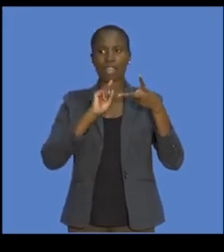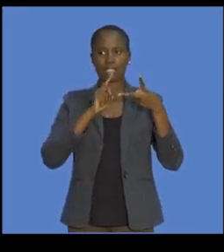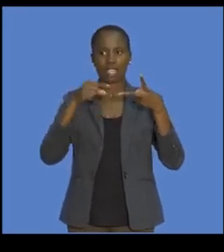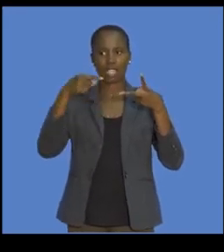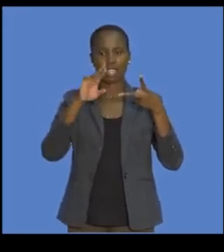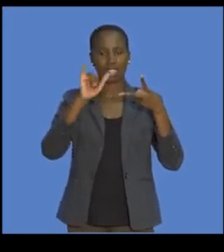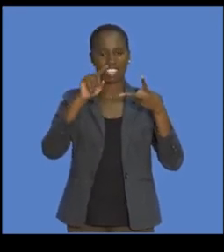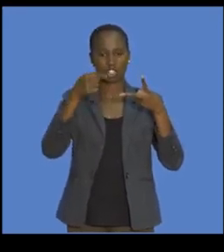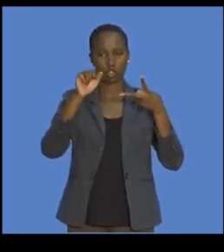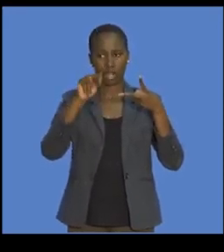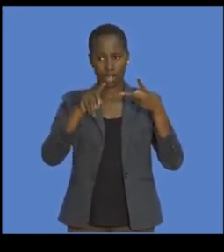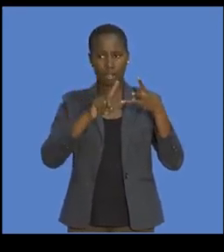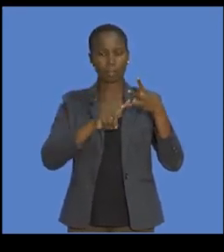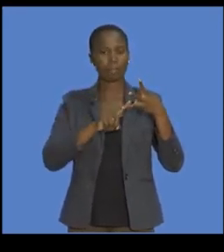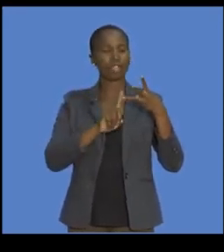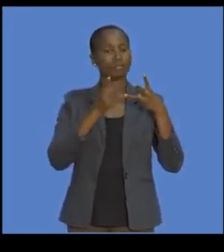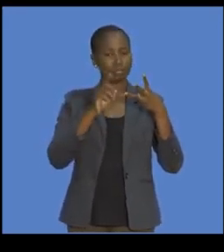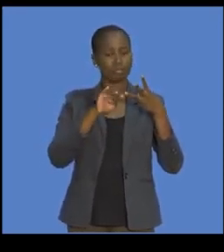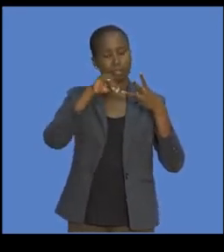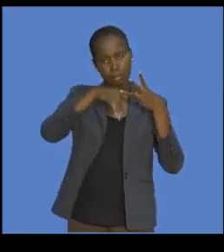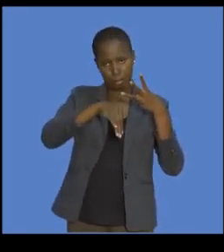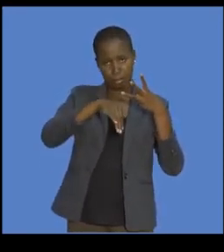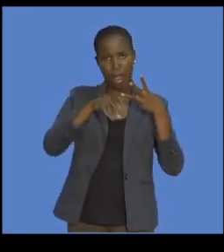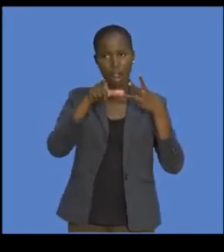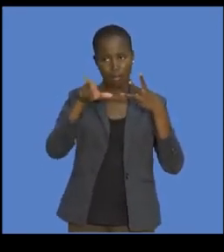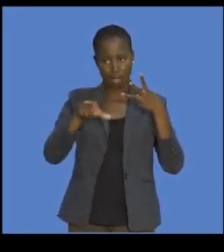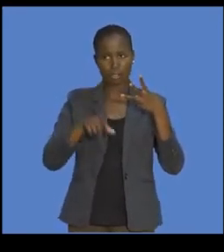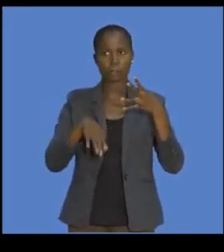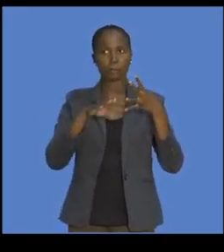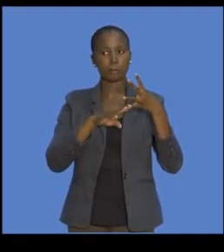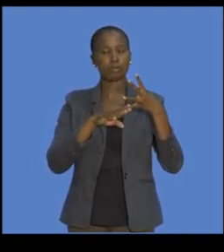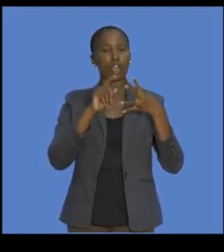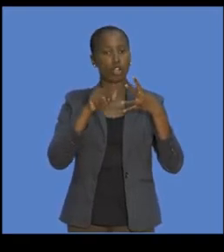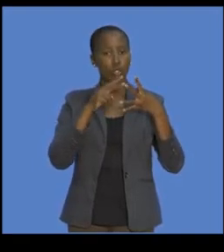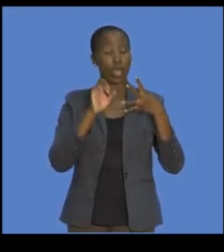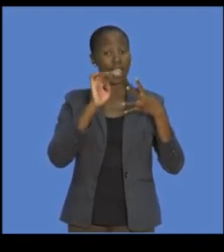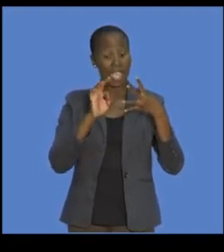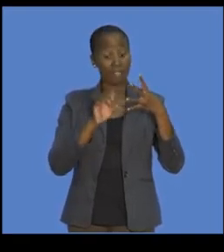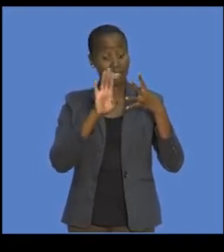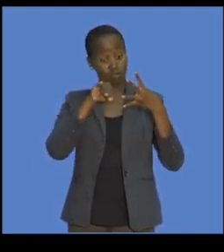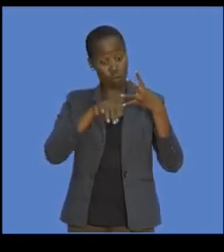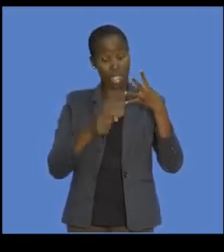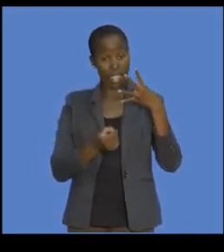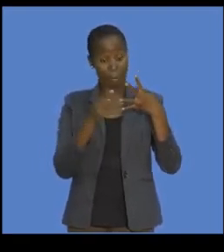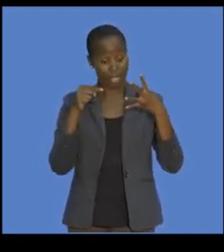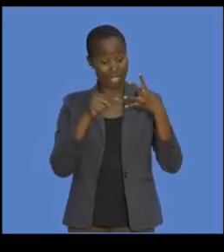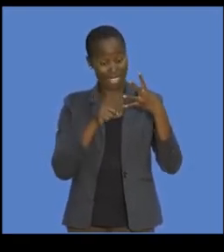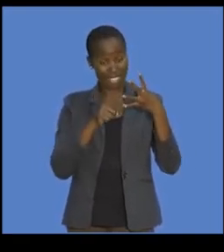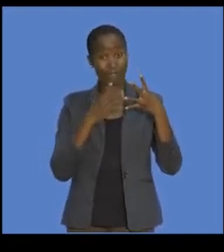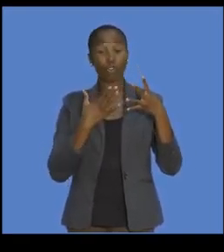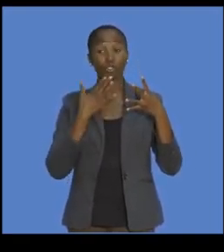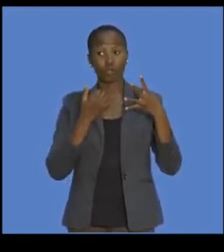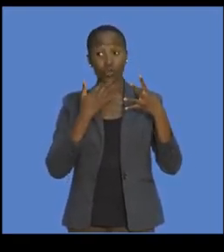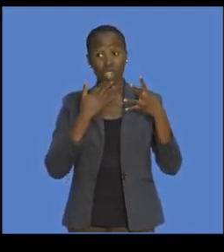it would decrease the levels, and then we noticed that when there was a decrease in sugar levels, the pancreas was